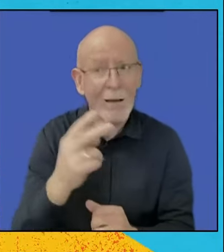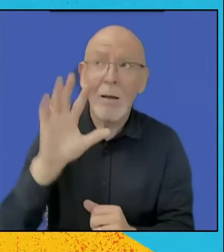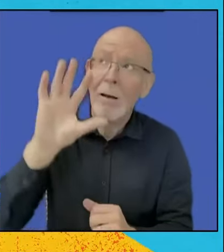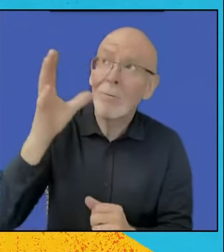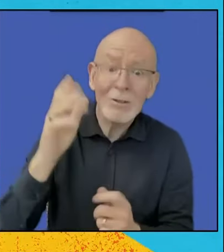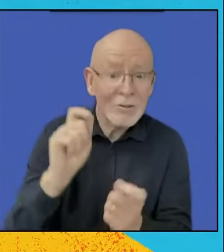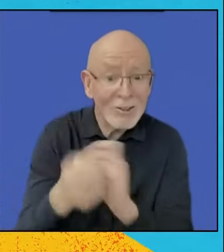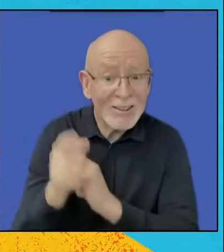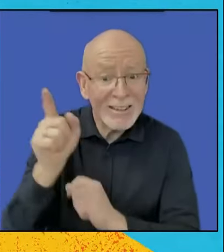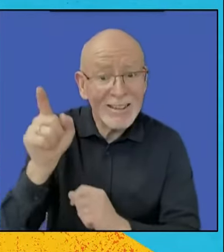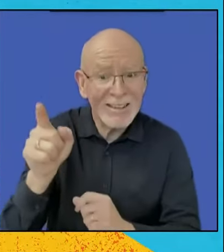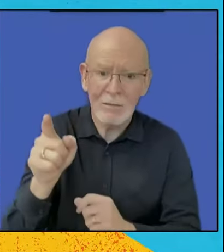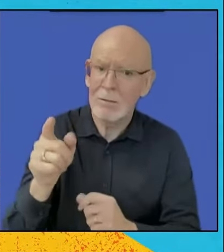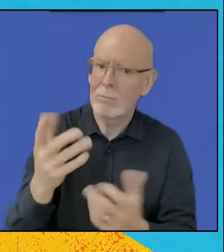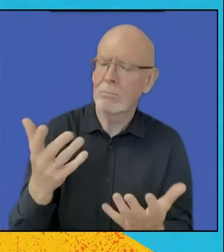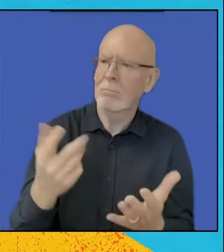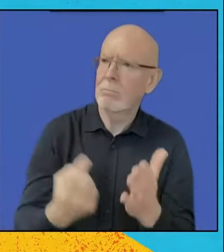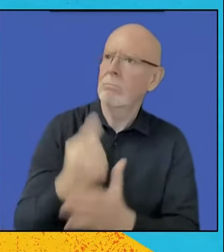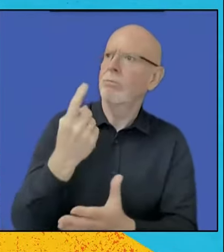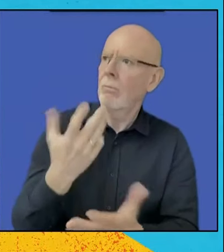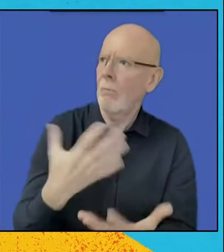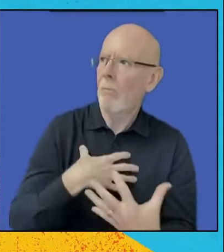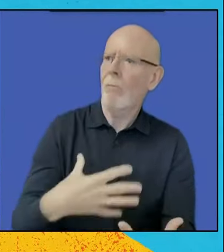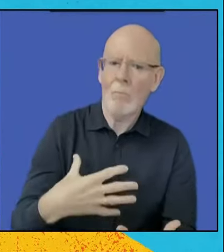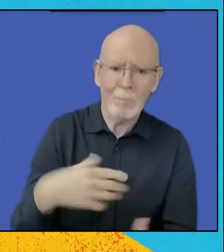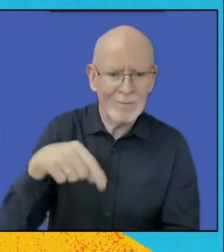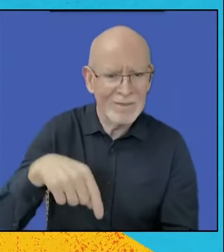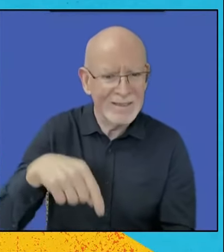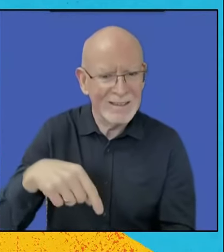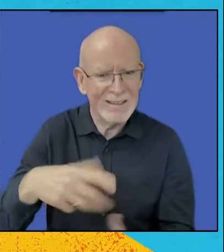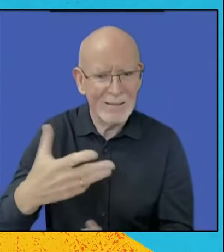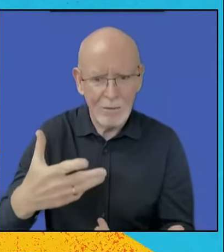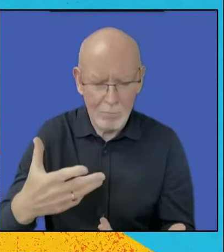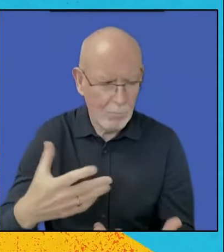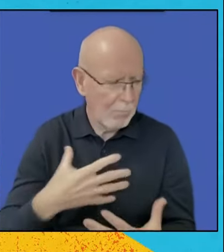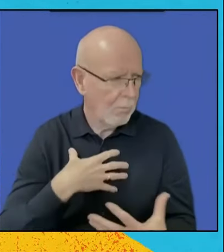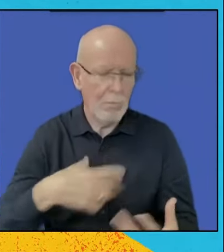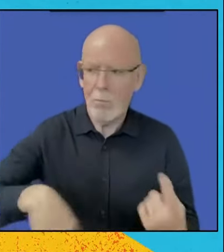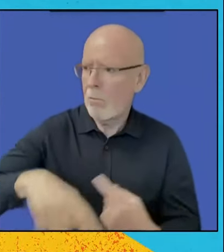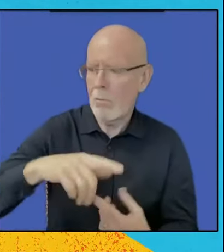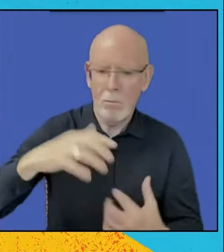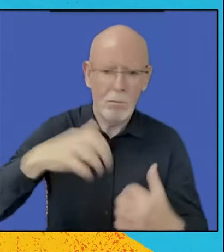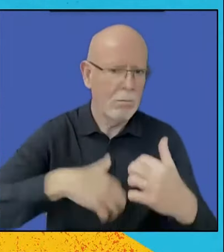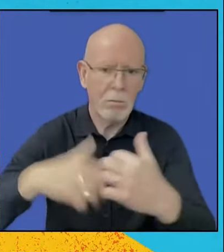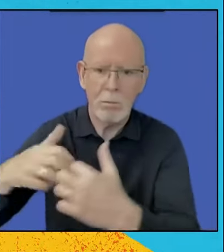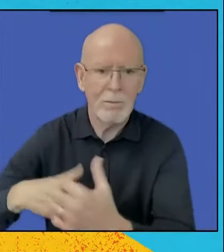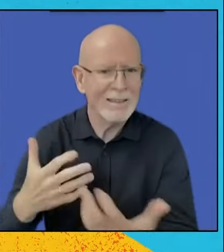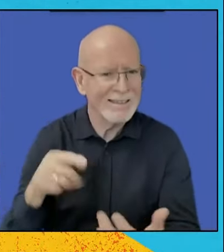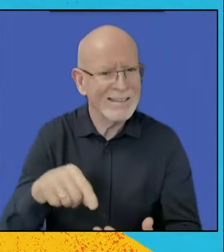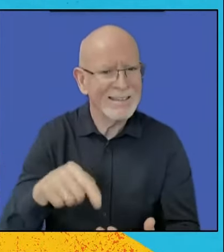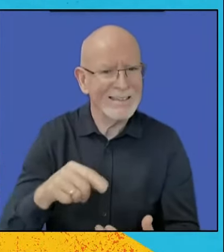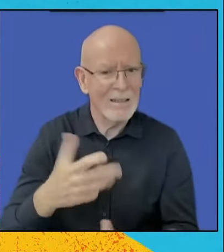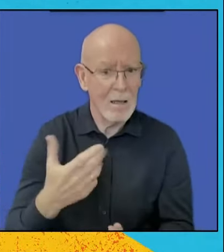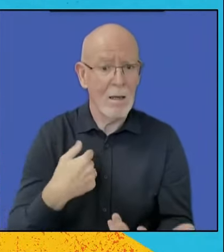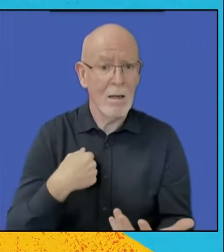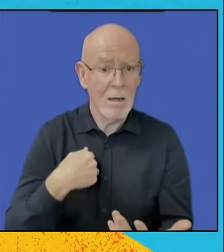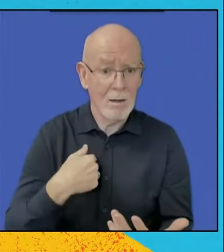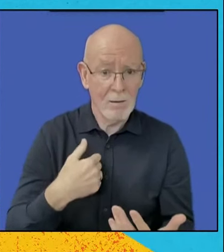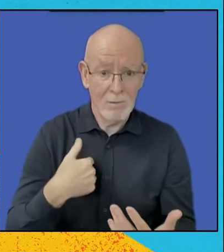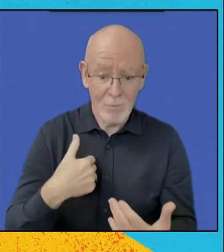know, not only with the Paris Agreement, which remains crucial for the survival of our small island developing states, but also the adoption of the